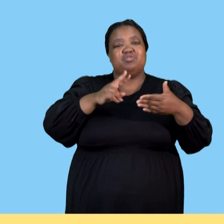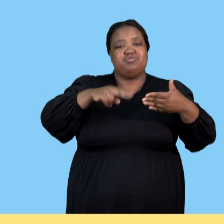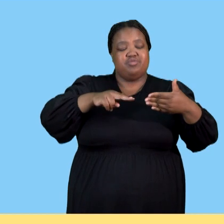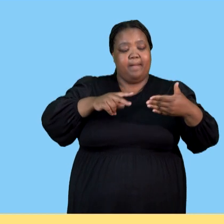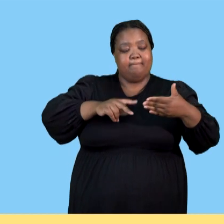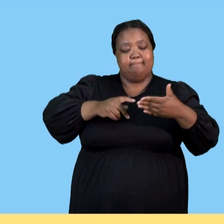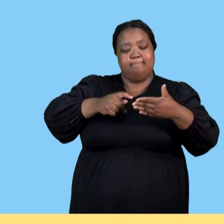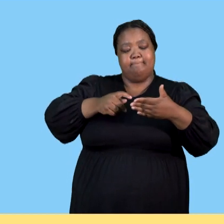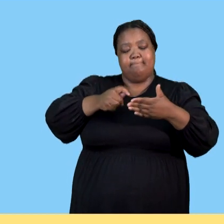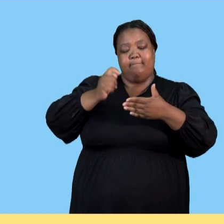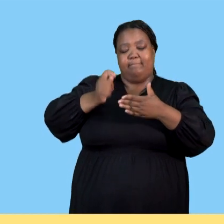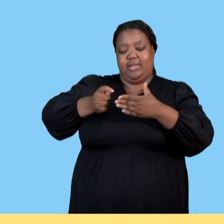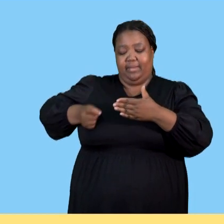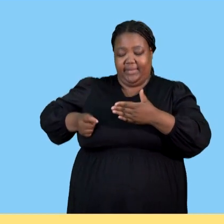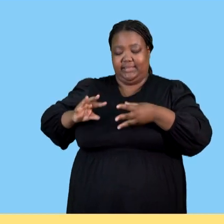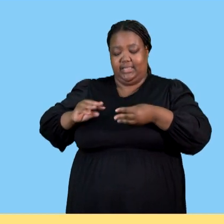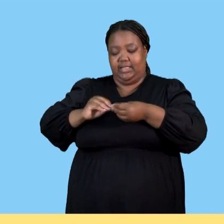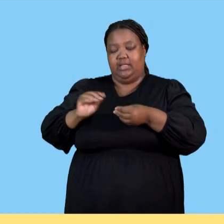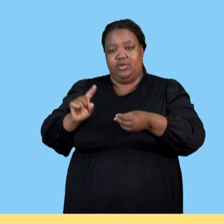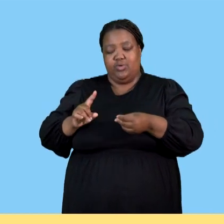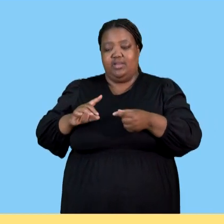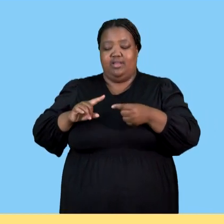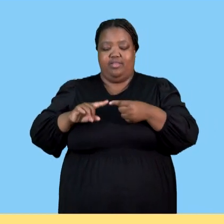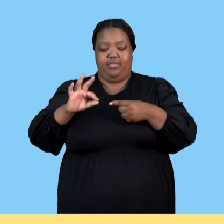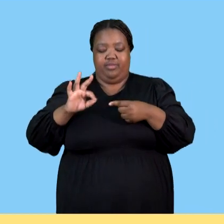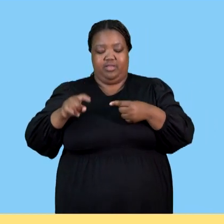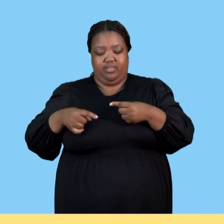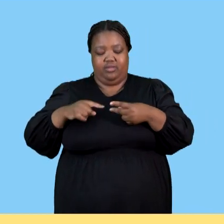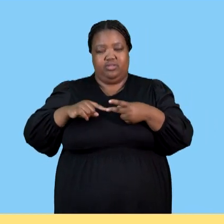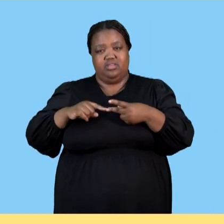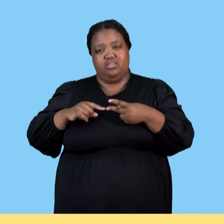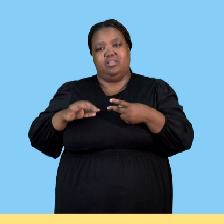add on my calculator 3,000